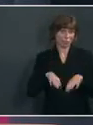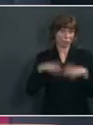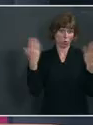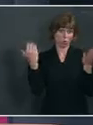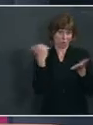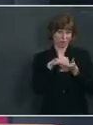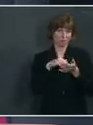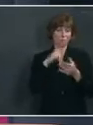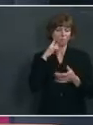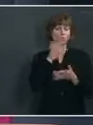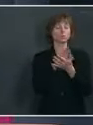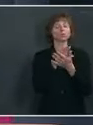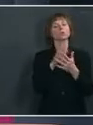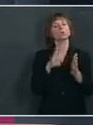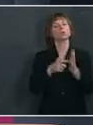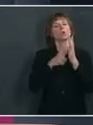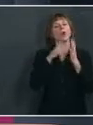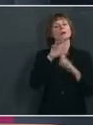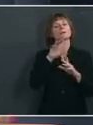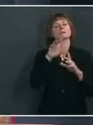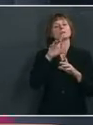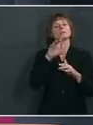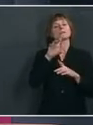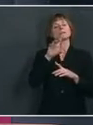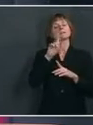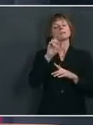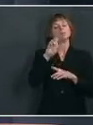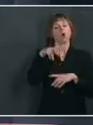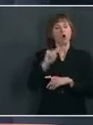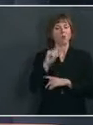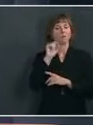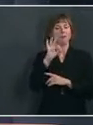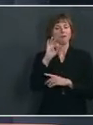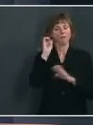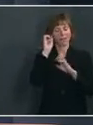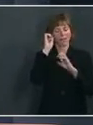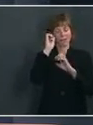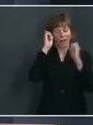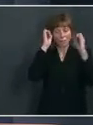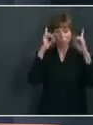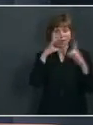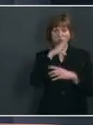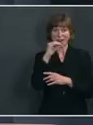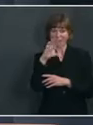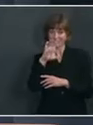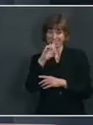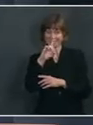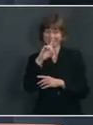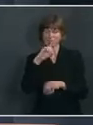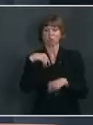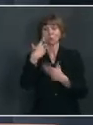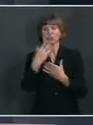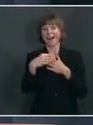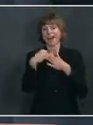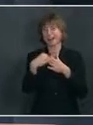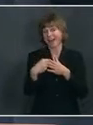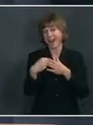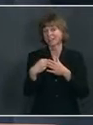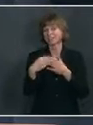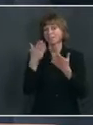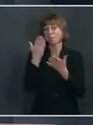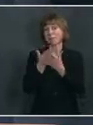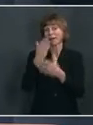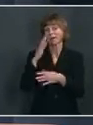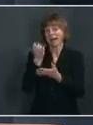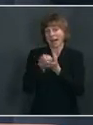It requires the Departments of Education and CDC to provide evidence-based guidance. So that will include things like testing,